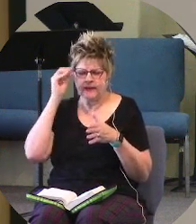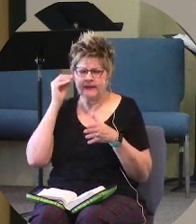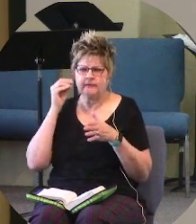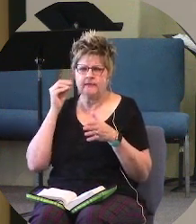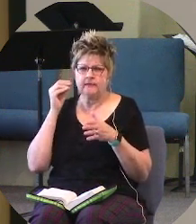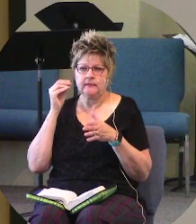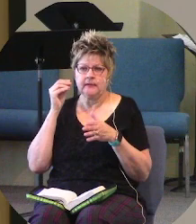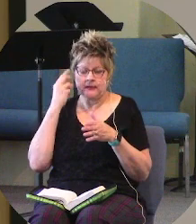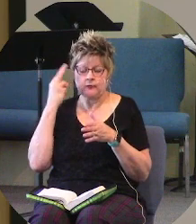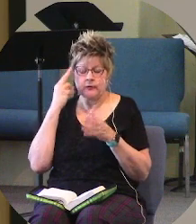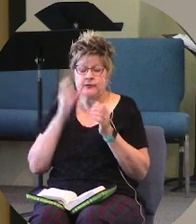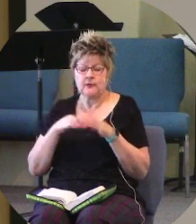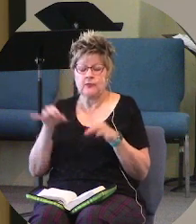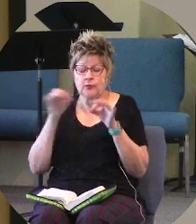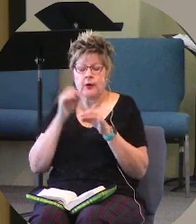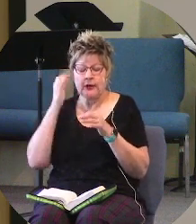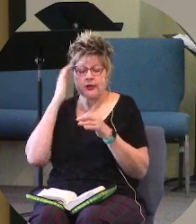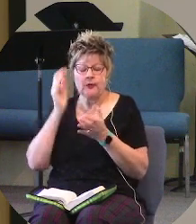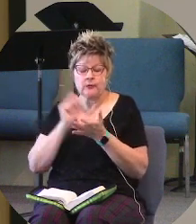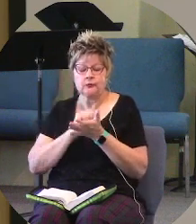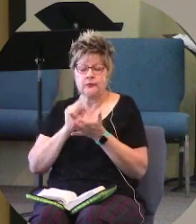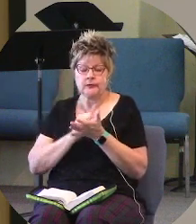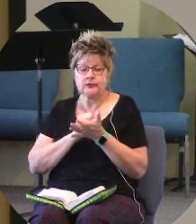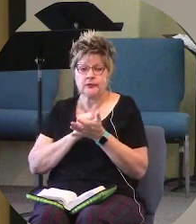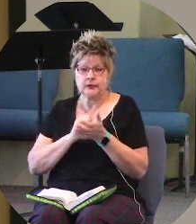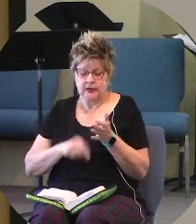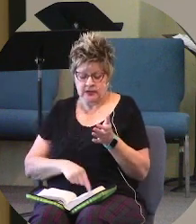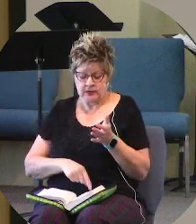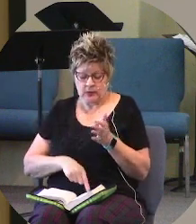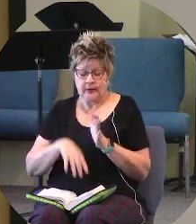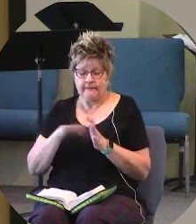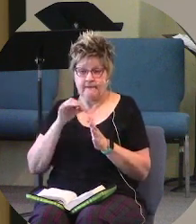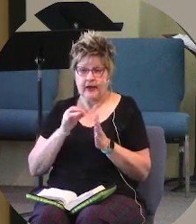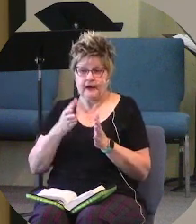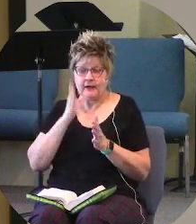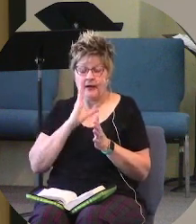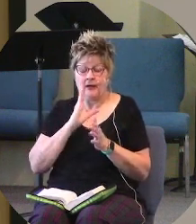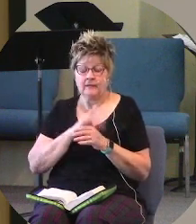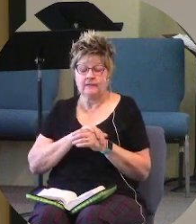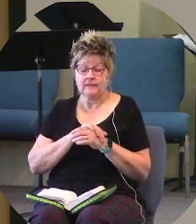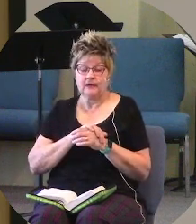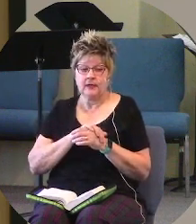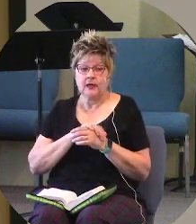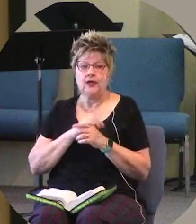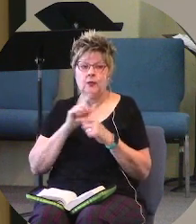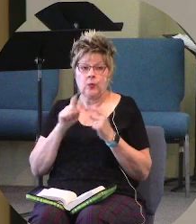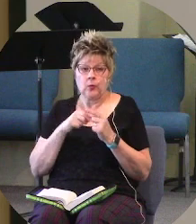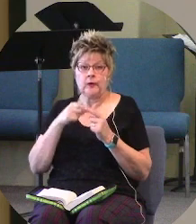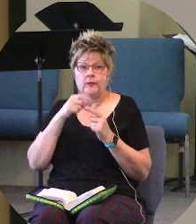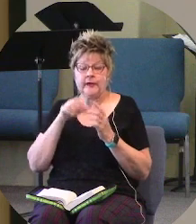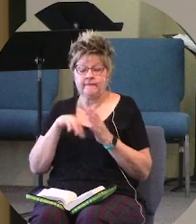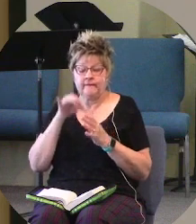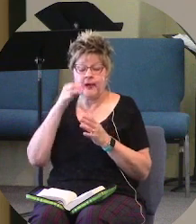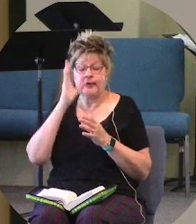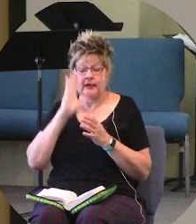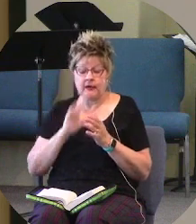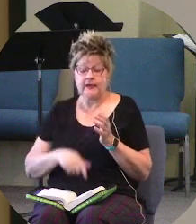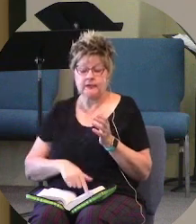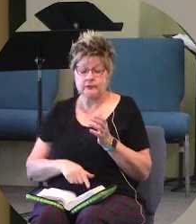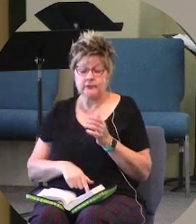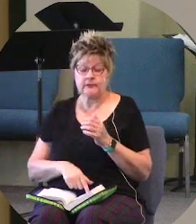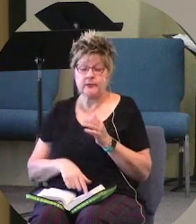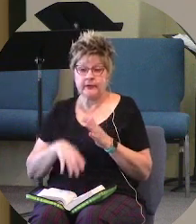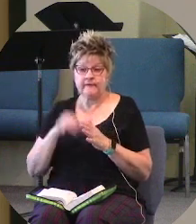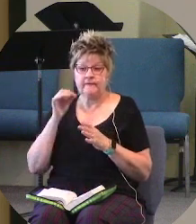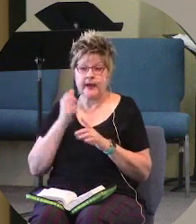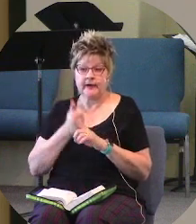Scripture. Because in Scripture, we find God. And when we find God in Scripture, we also